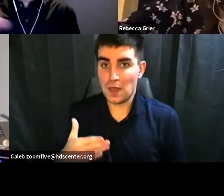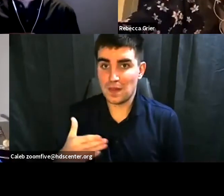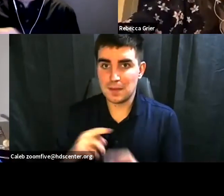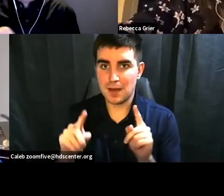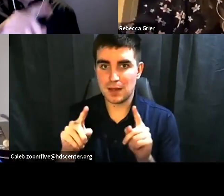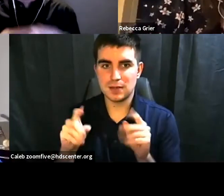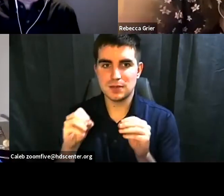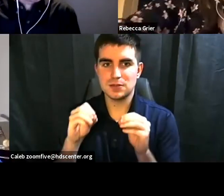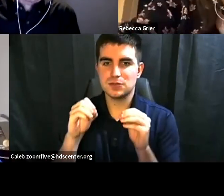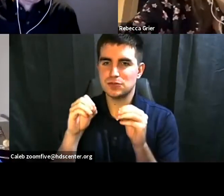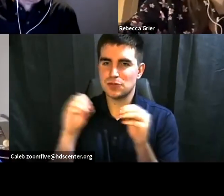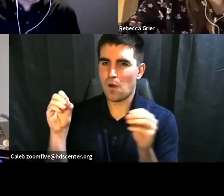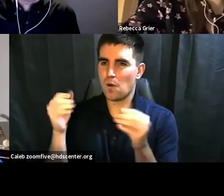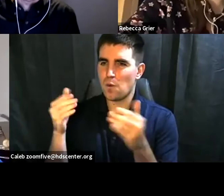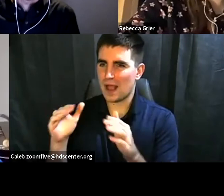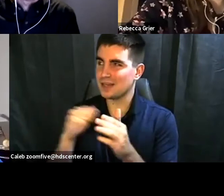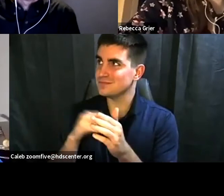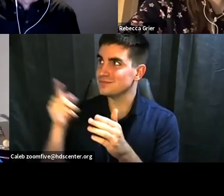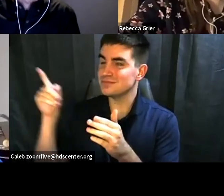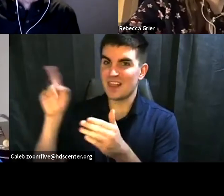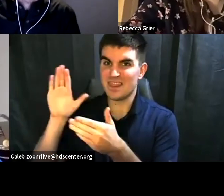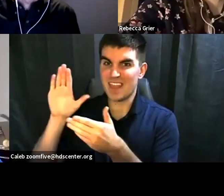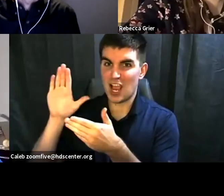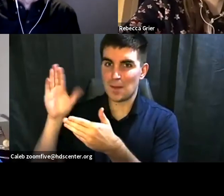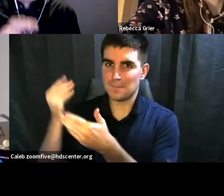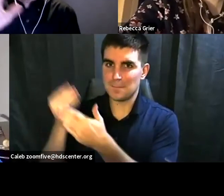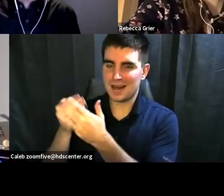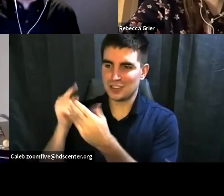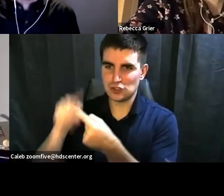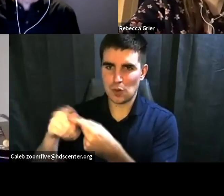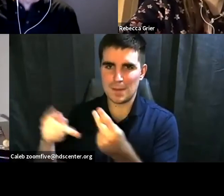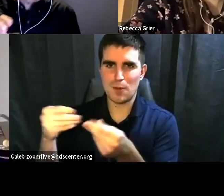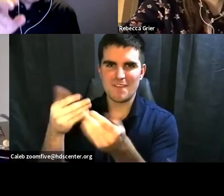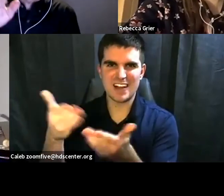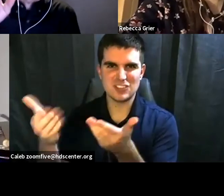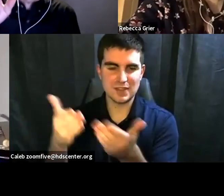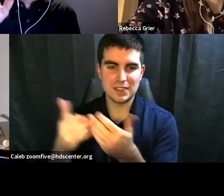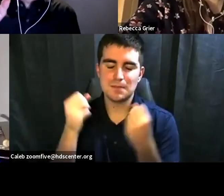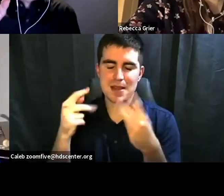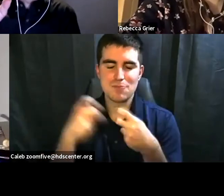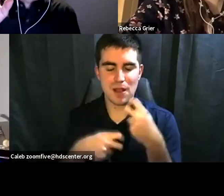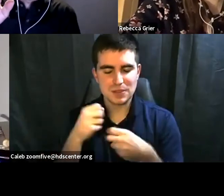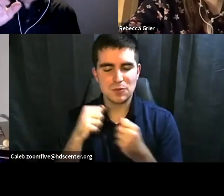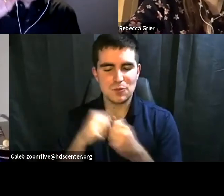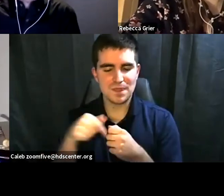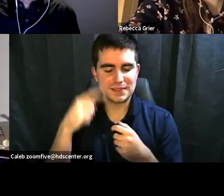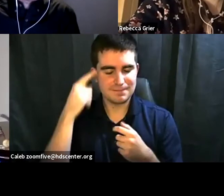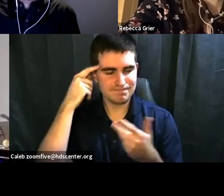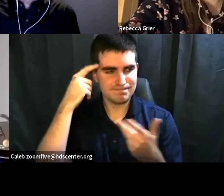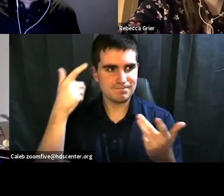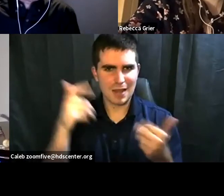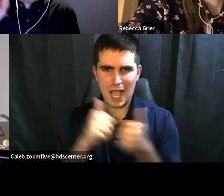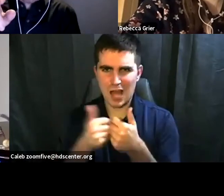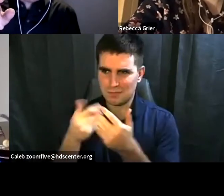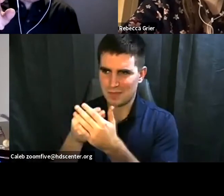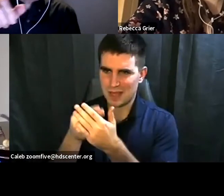get the payment to the people who are providing the service. And so there's a lot of problems with this notion of how do you get the money